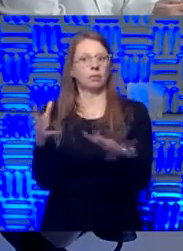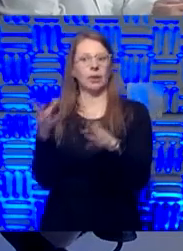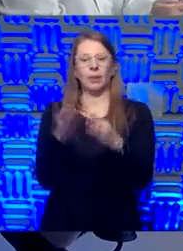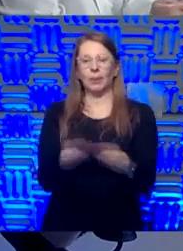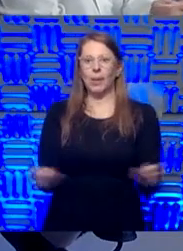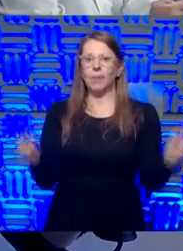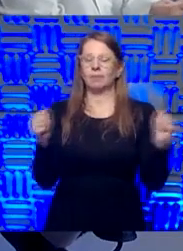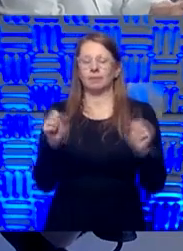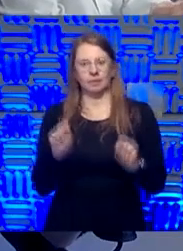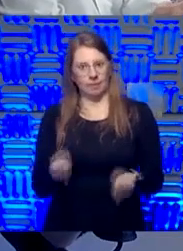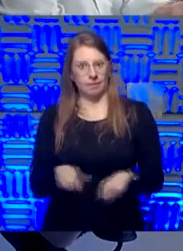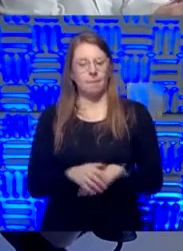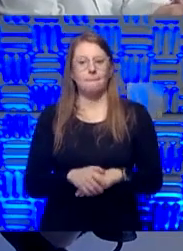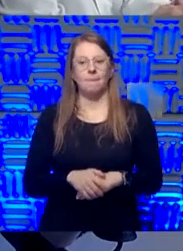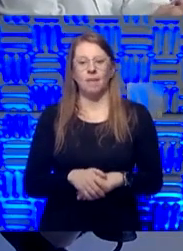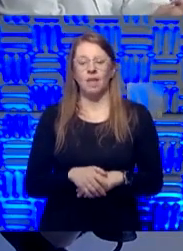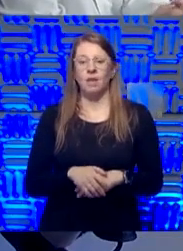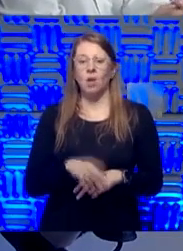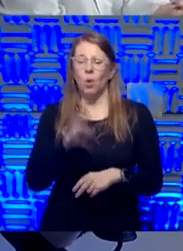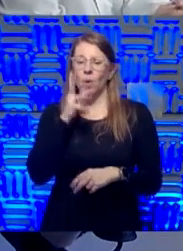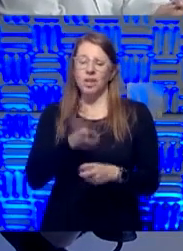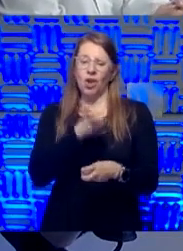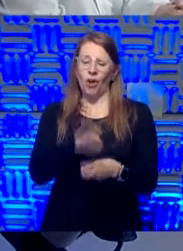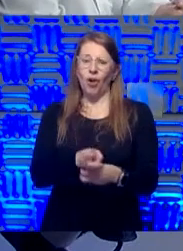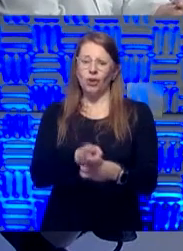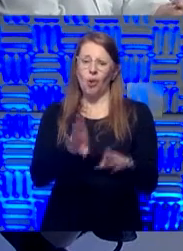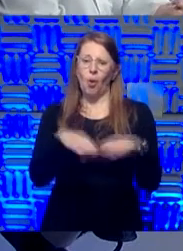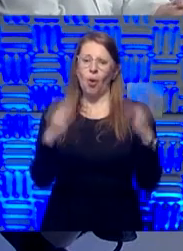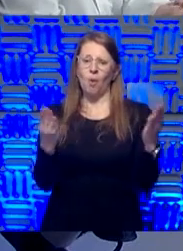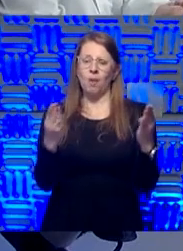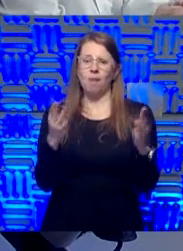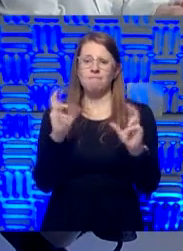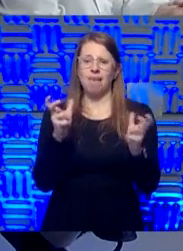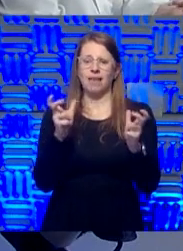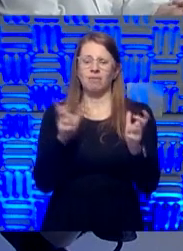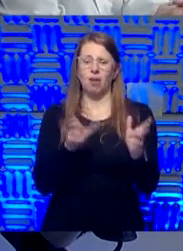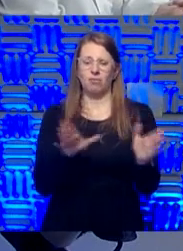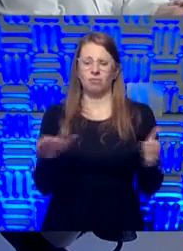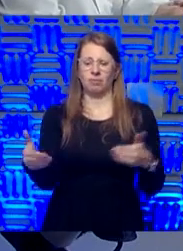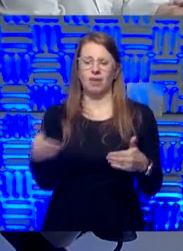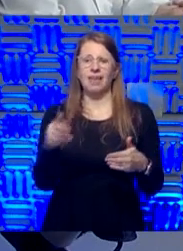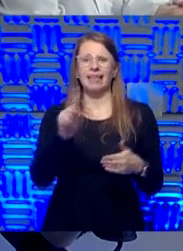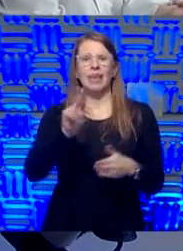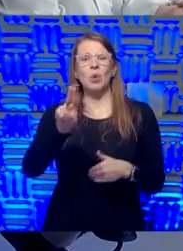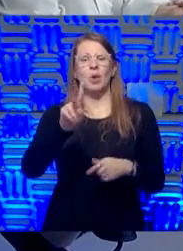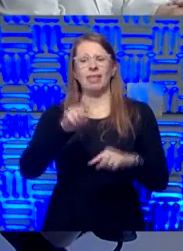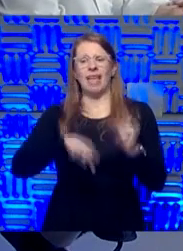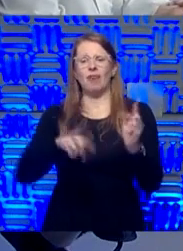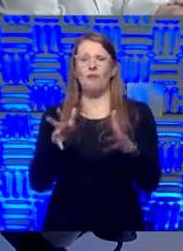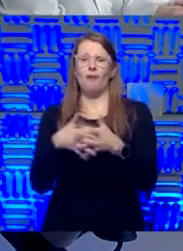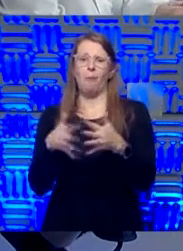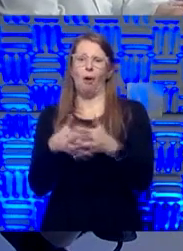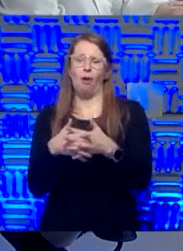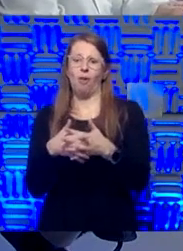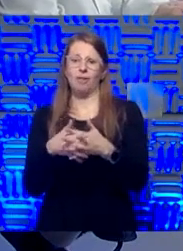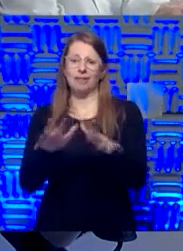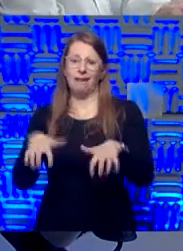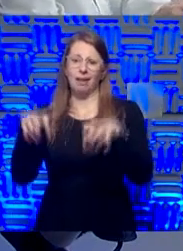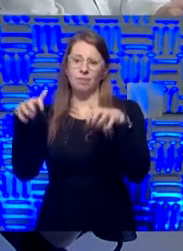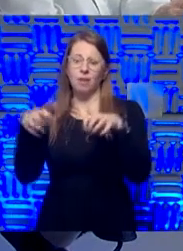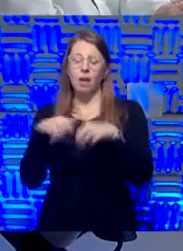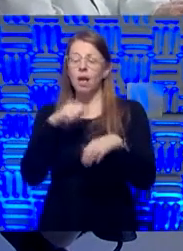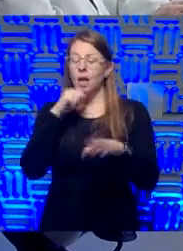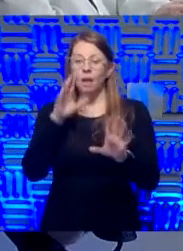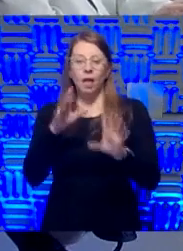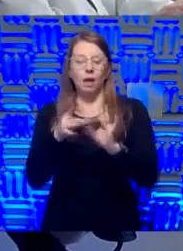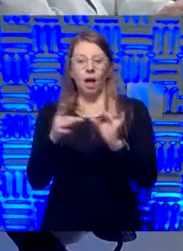going to be a lot harder, I hate to say this, to reopen the basketball arena at KU than it is the football stadium. And I'm not making some comment about